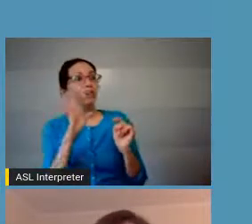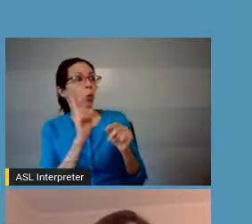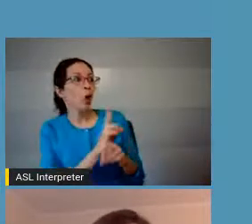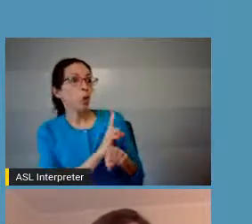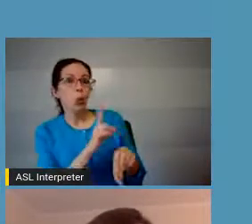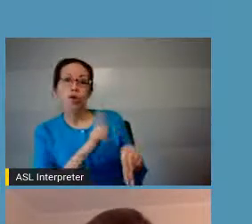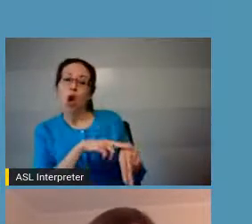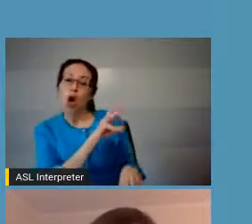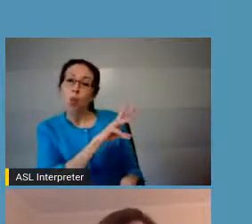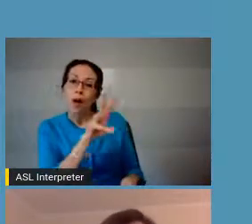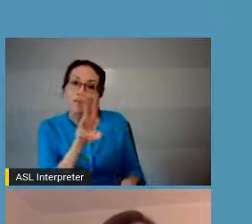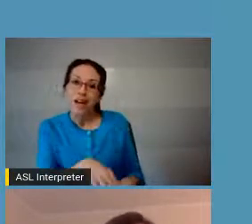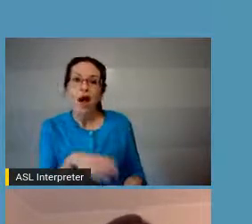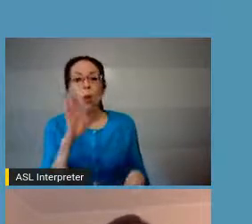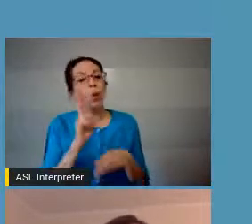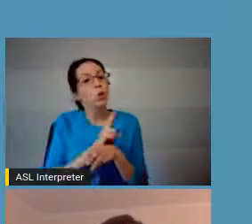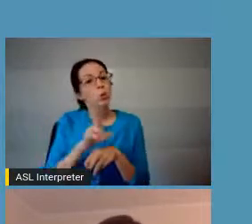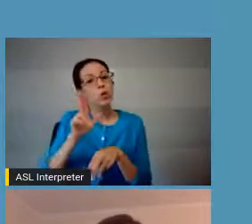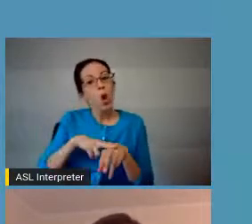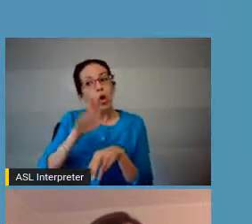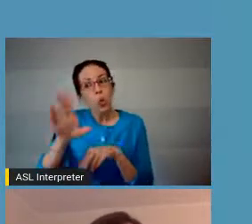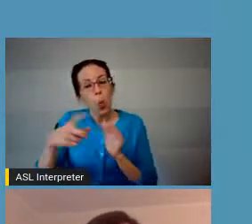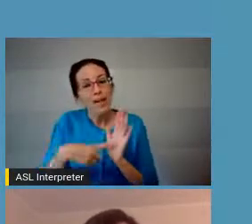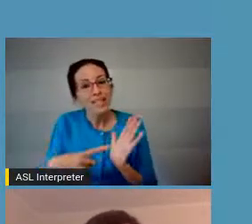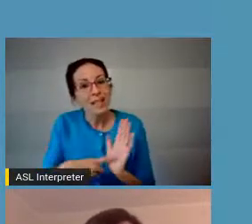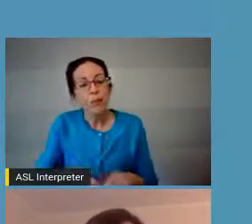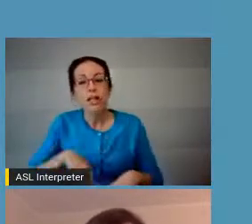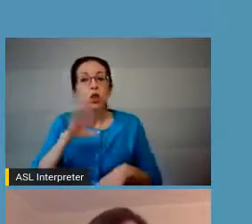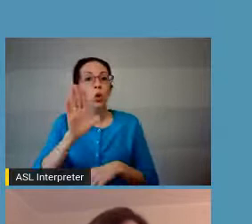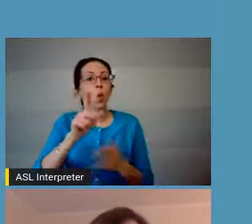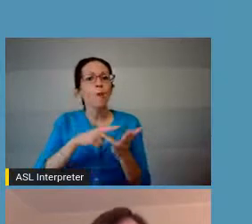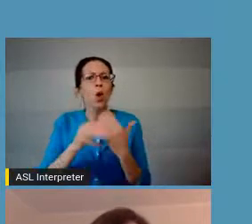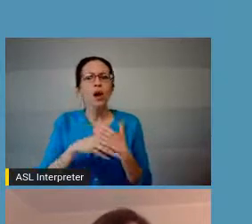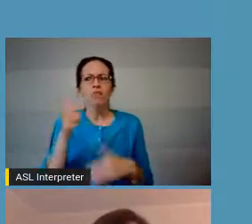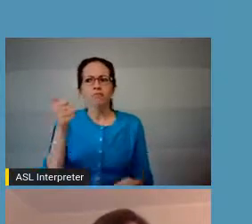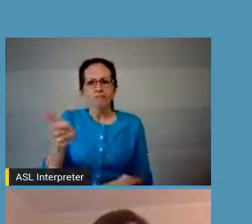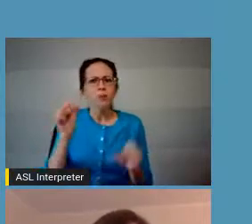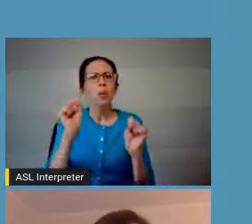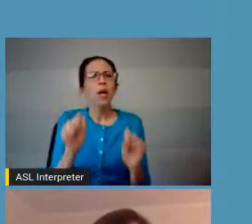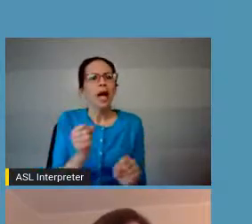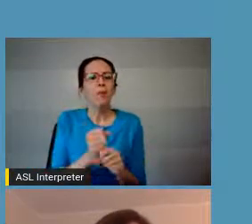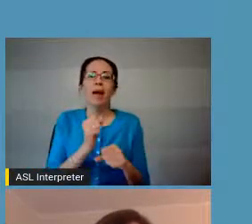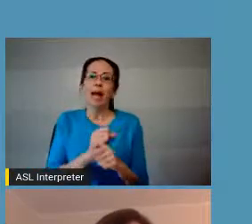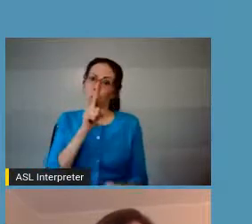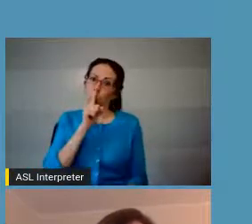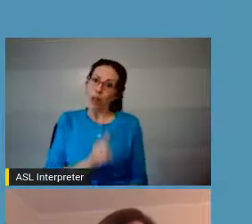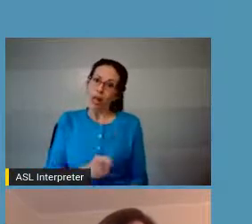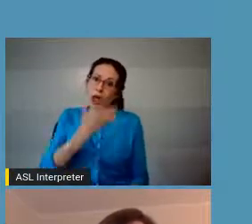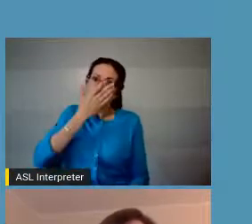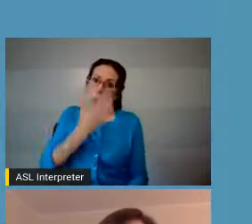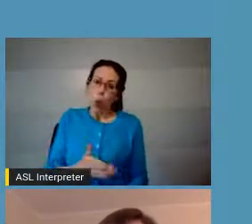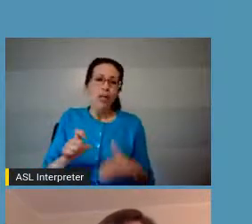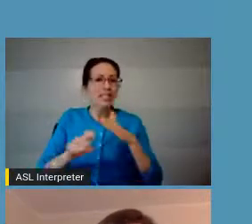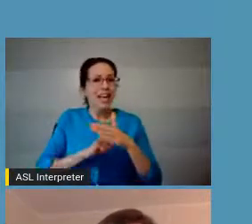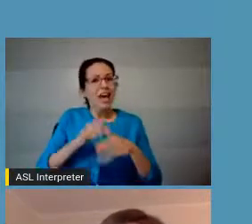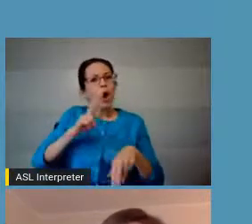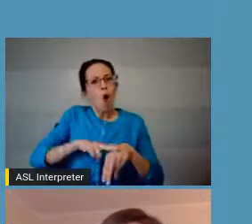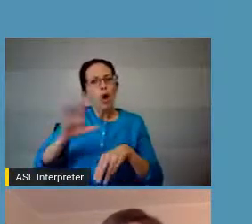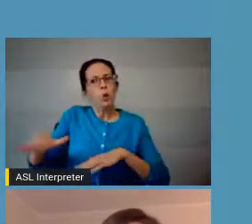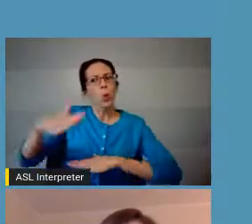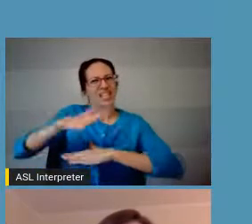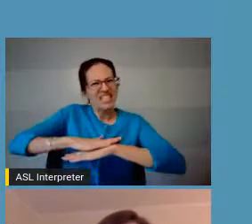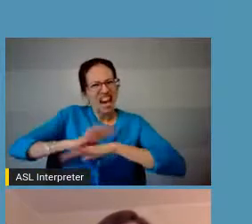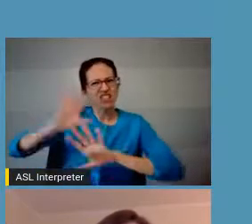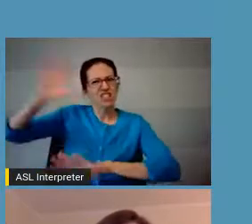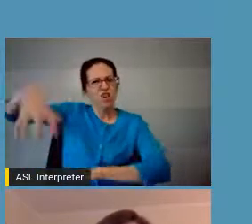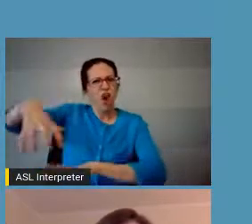your exhibits and programs, you're almost certainly capable of producing a very decent scan on your desktop scanner. I